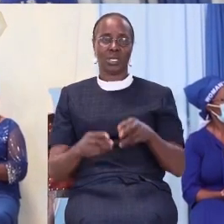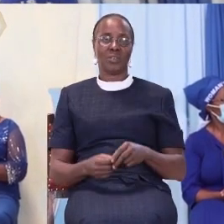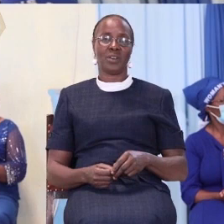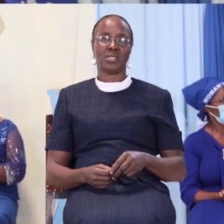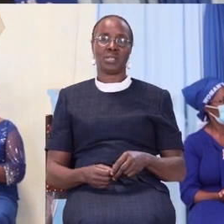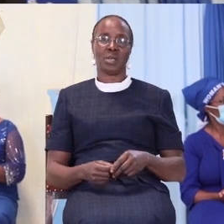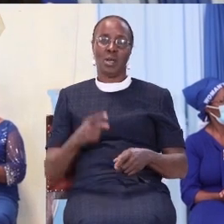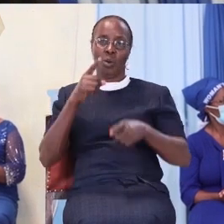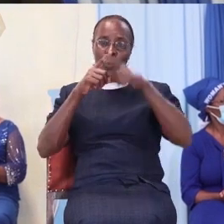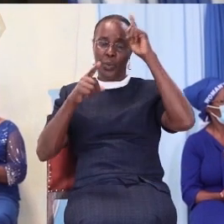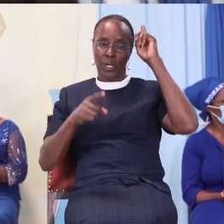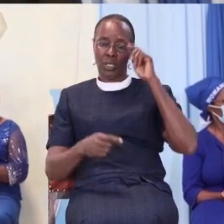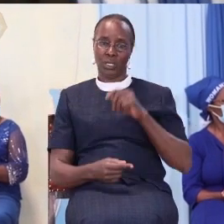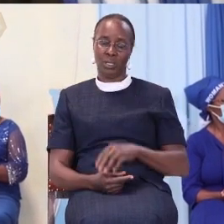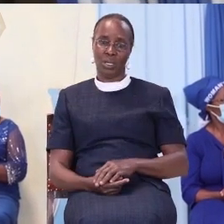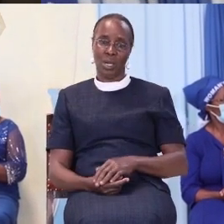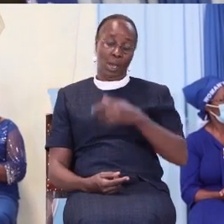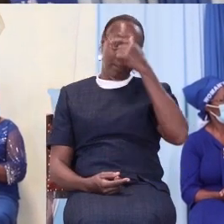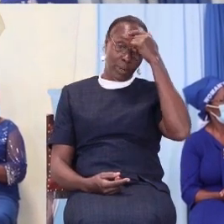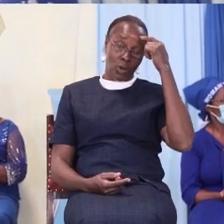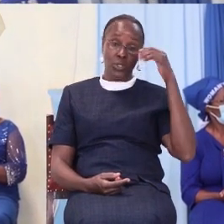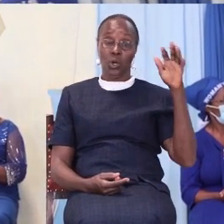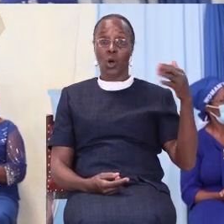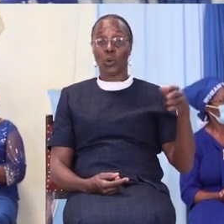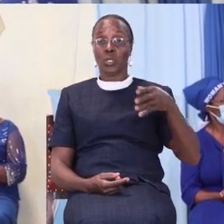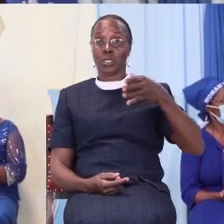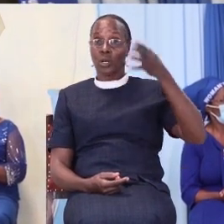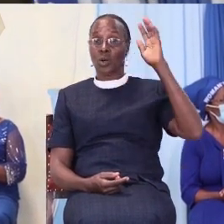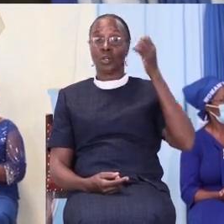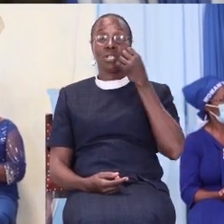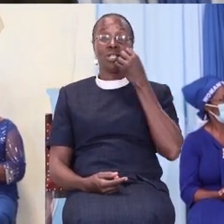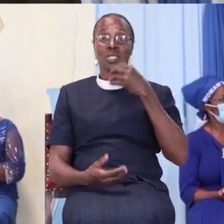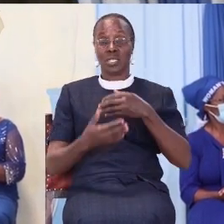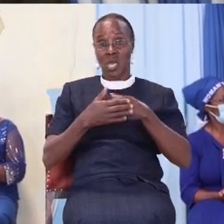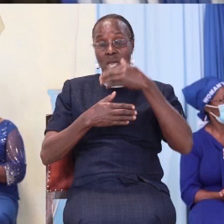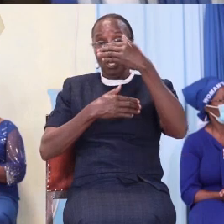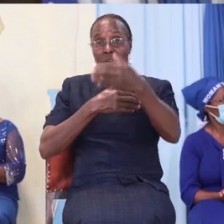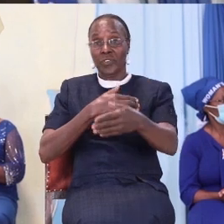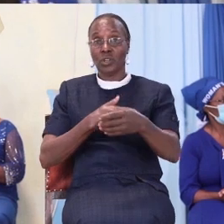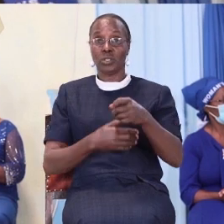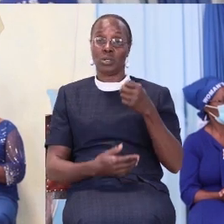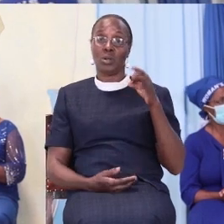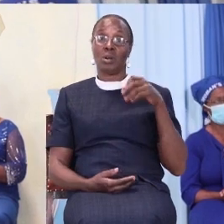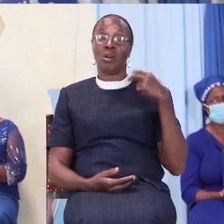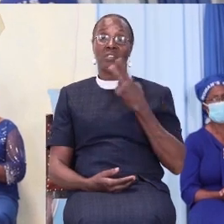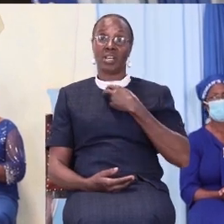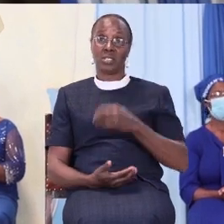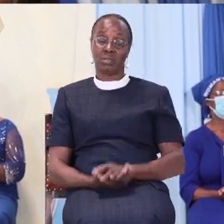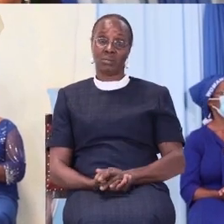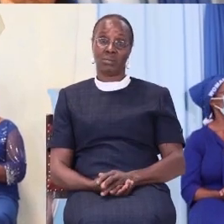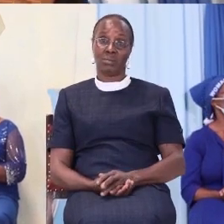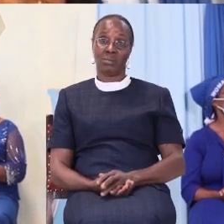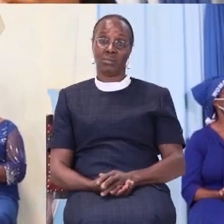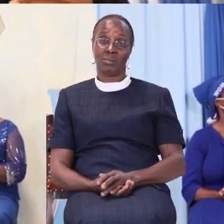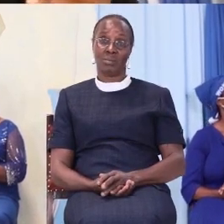them, it is because God covenanted with your fathers,